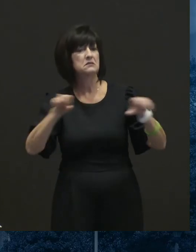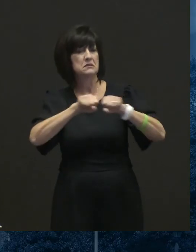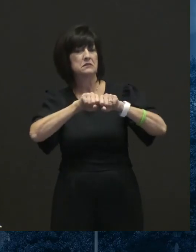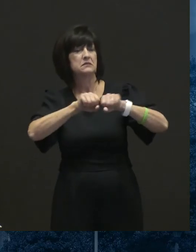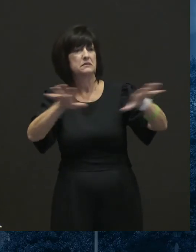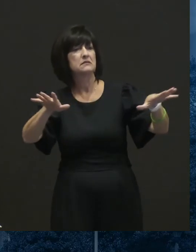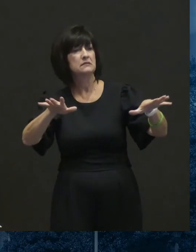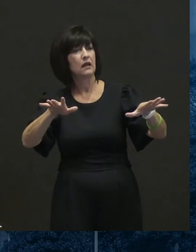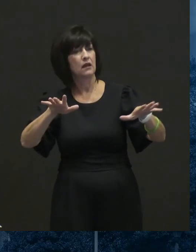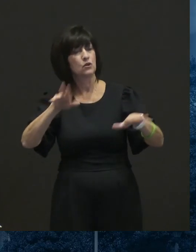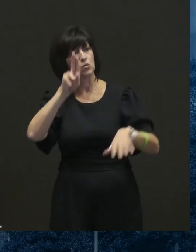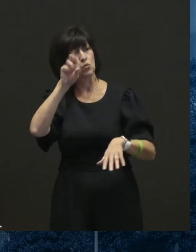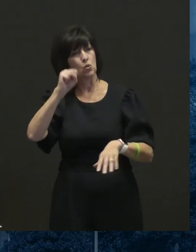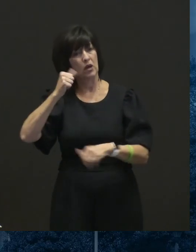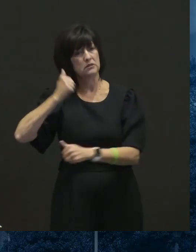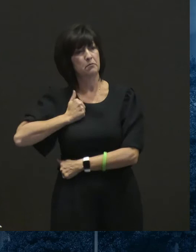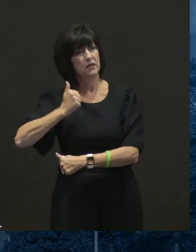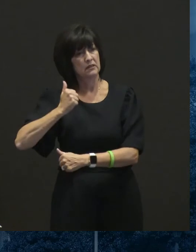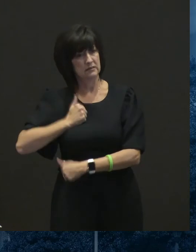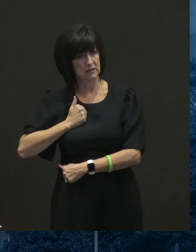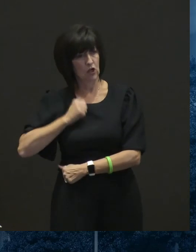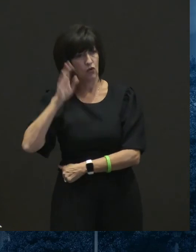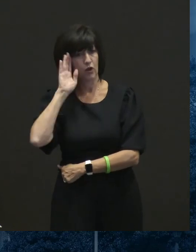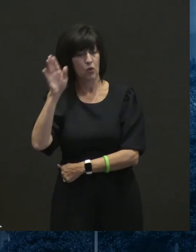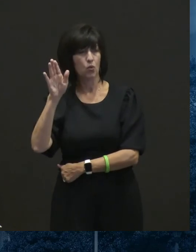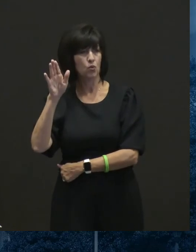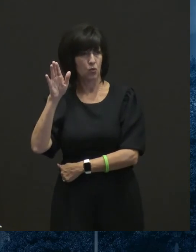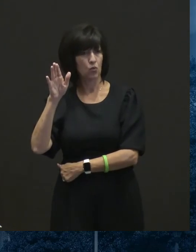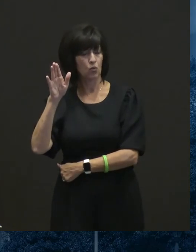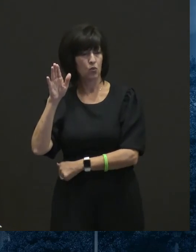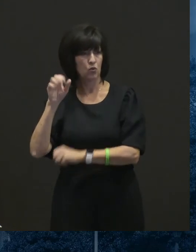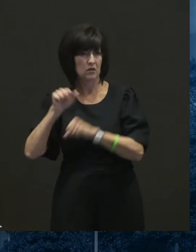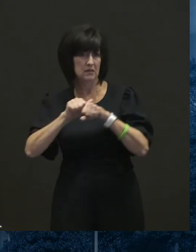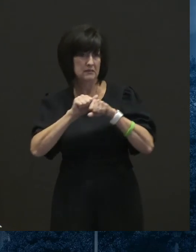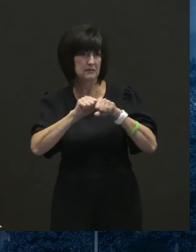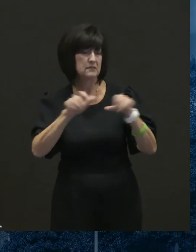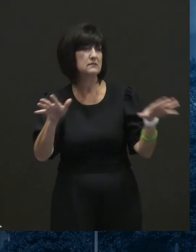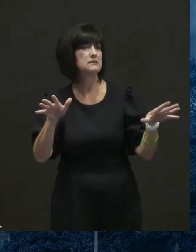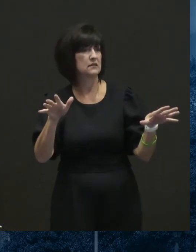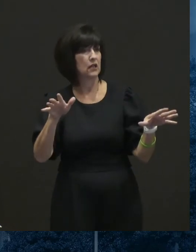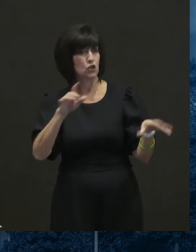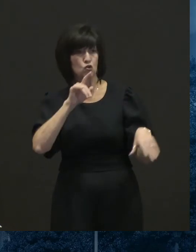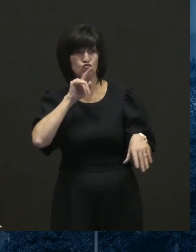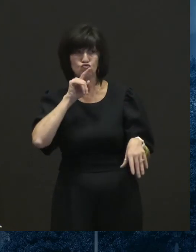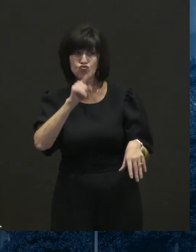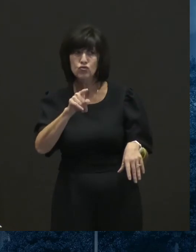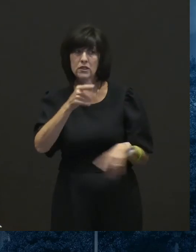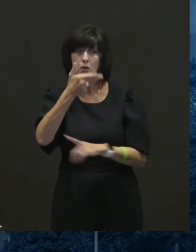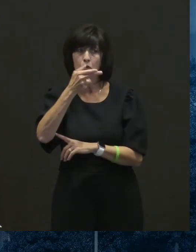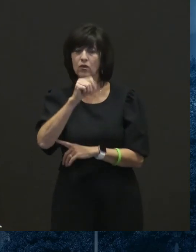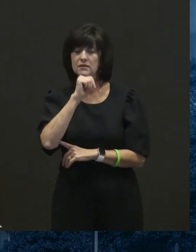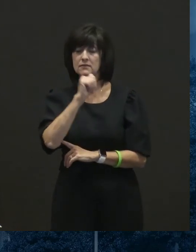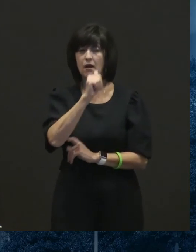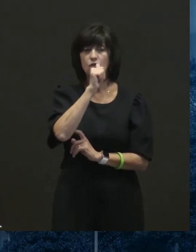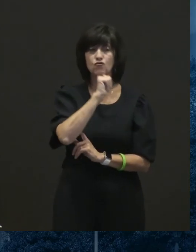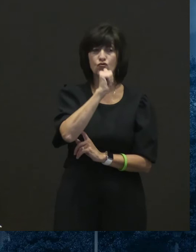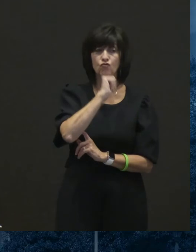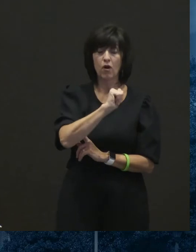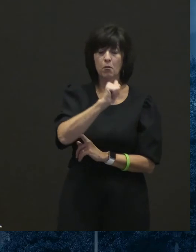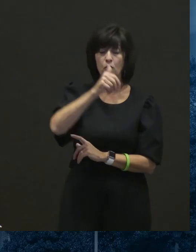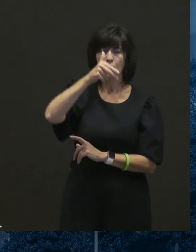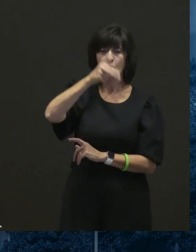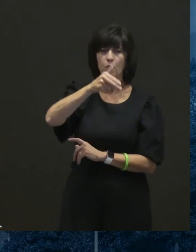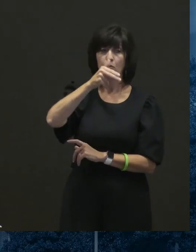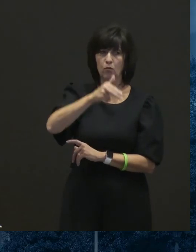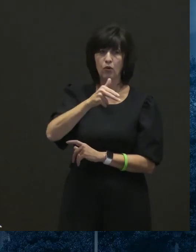dominate the streets, to use his terminology, and that he would send them with real bullets, not silver bullets or